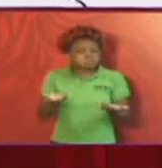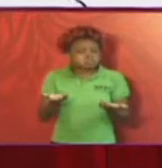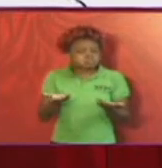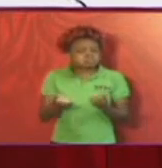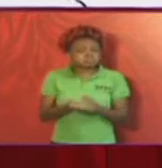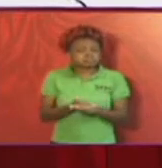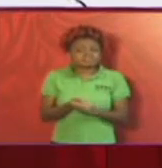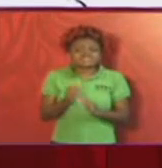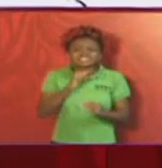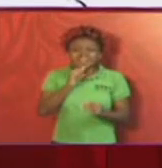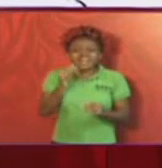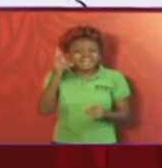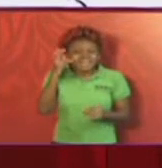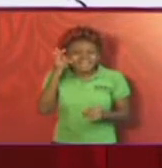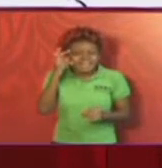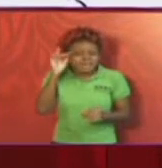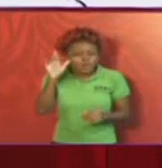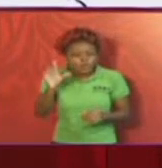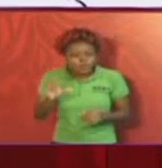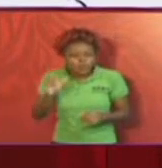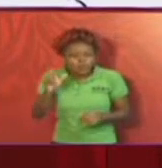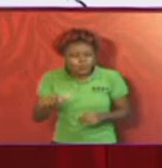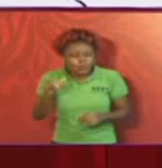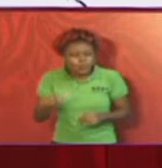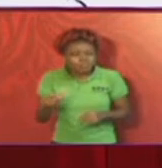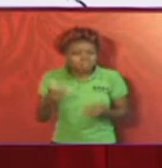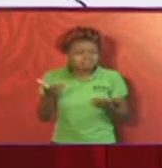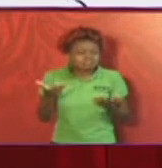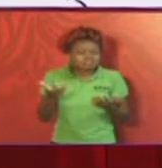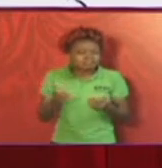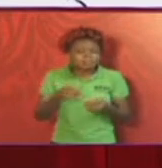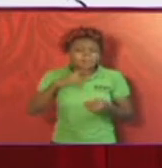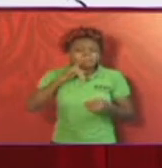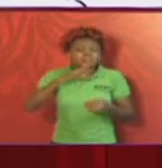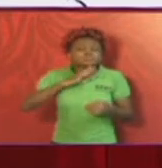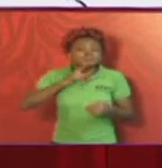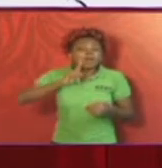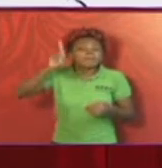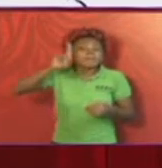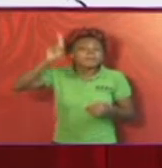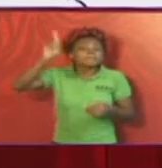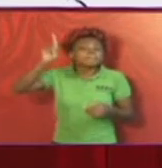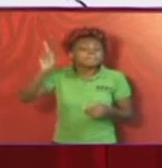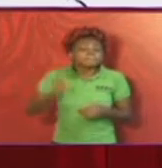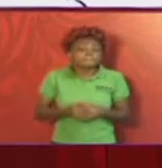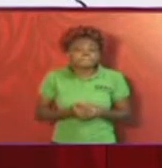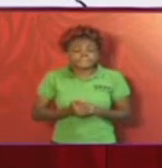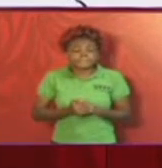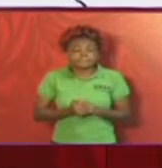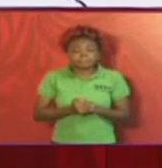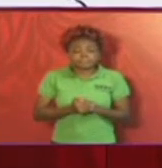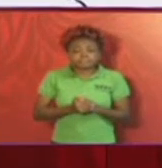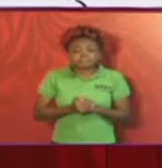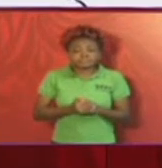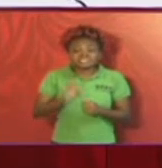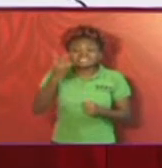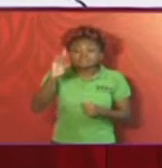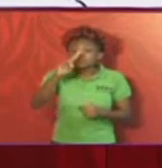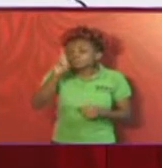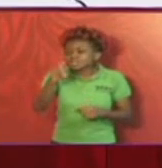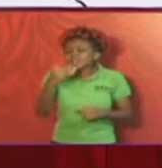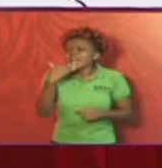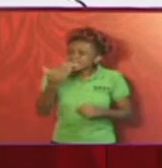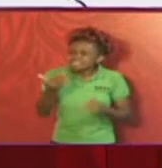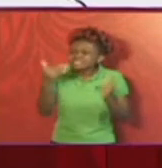You sounded very soft. Could you raise your volume, sorry. Please? Do you want the second question? Did you get the first one? Yes, second question, please.